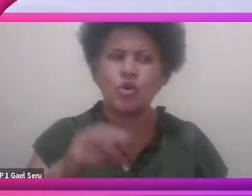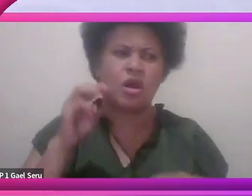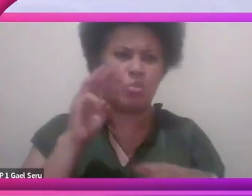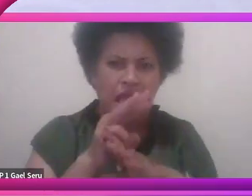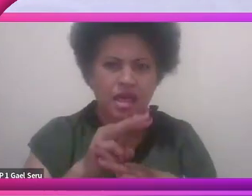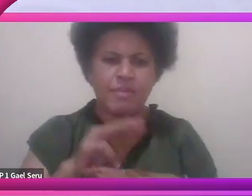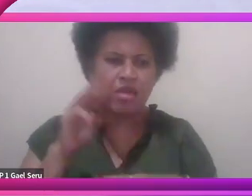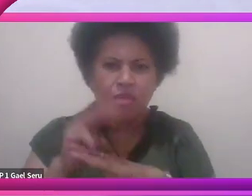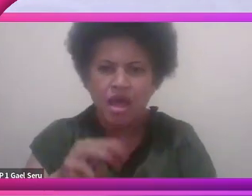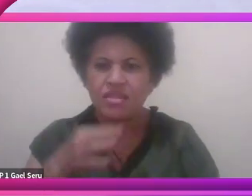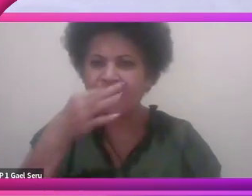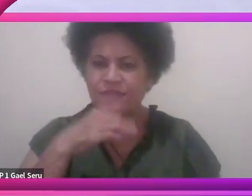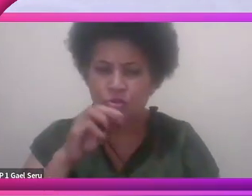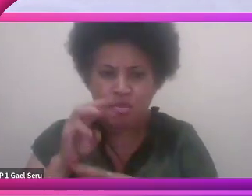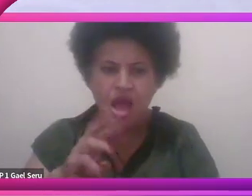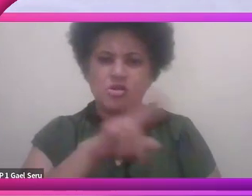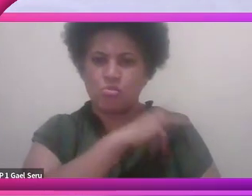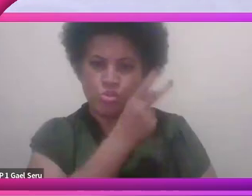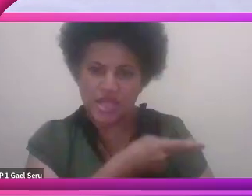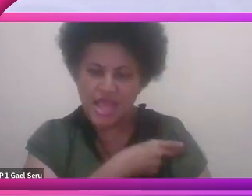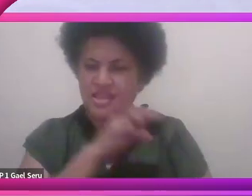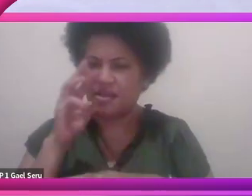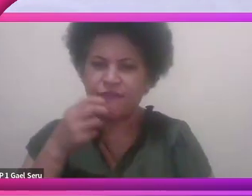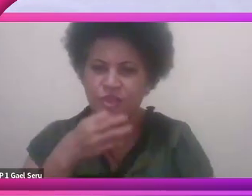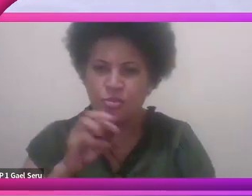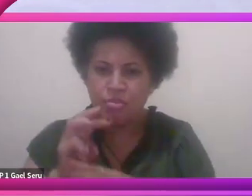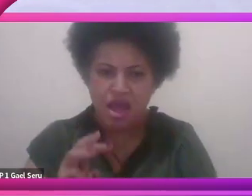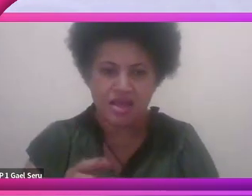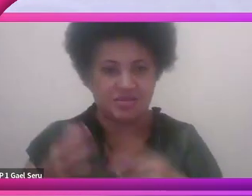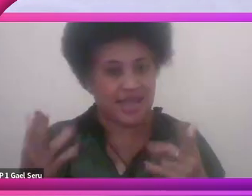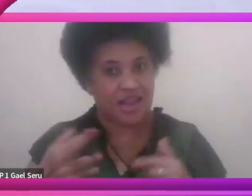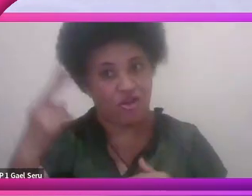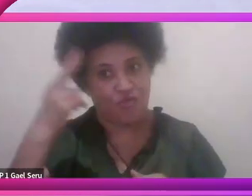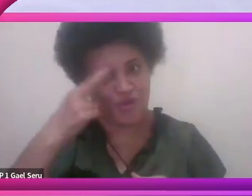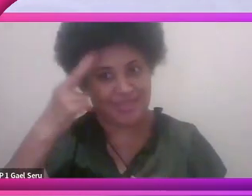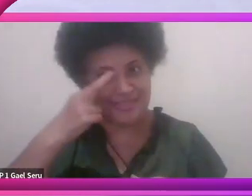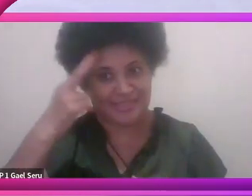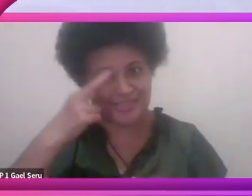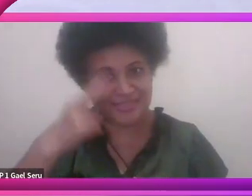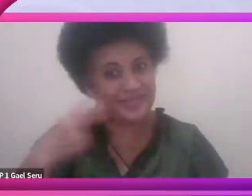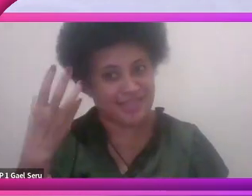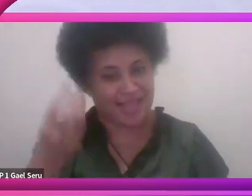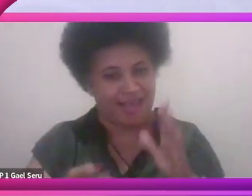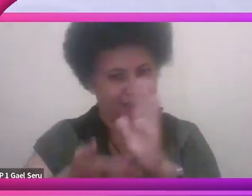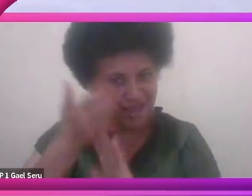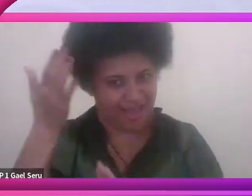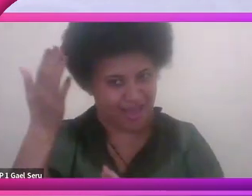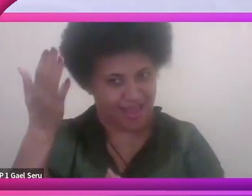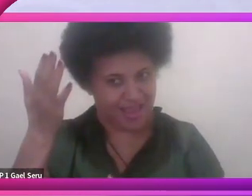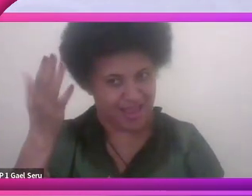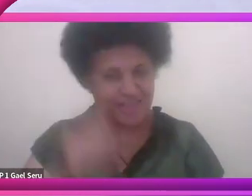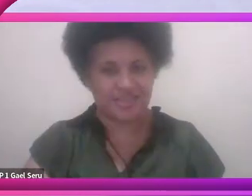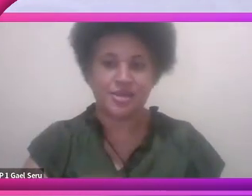then again, then the risk of pregnancy is significant, either during pregnancy or after the pregnancy. That means